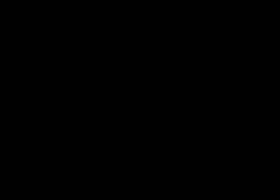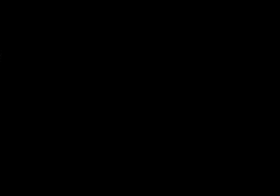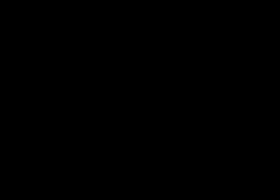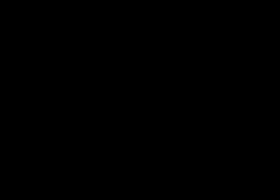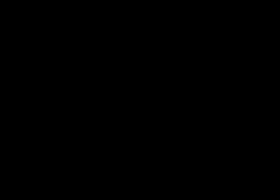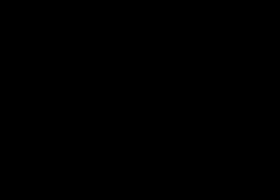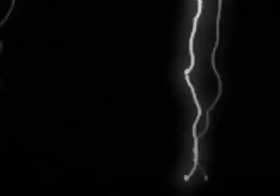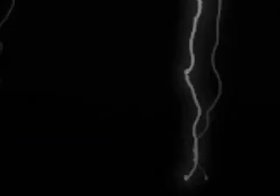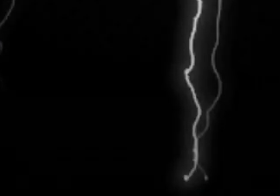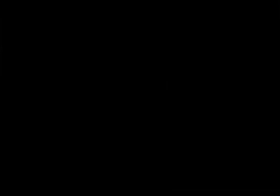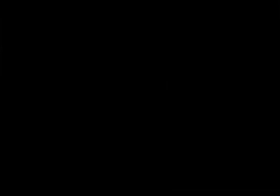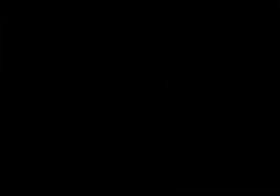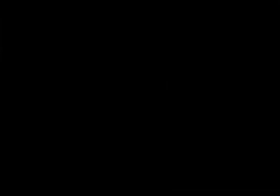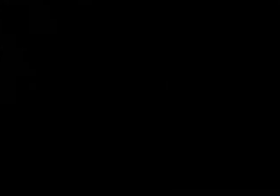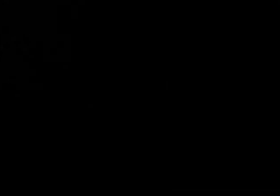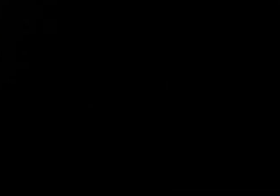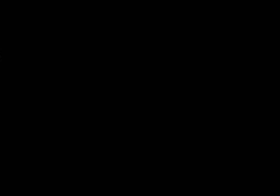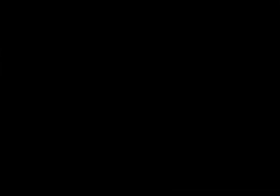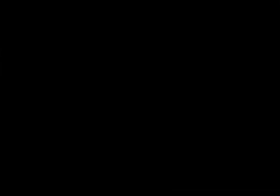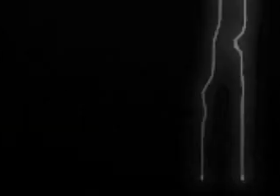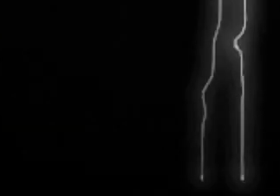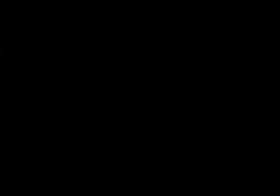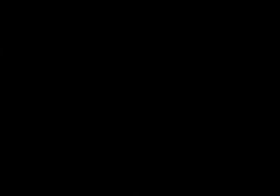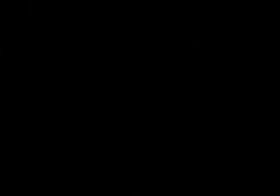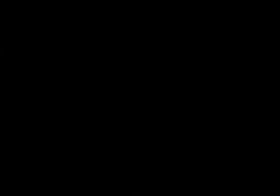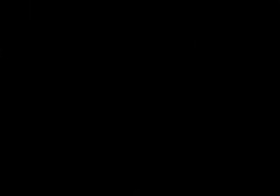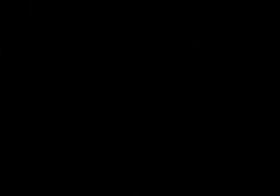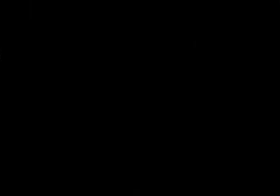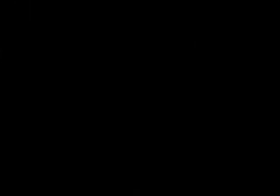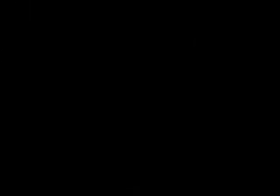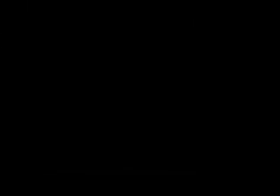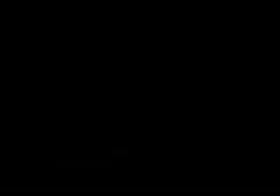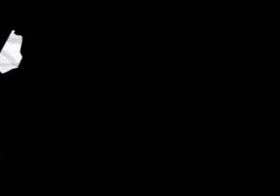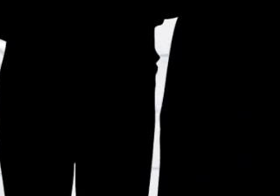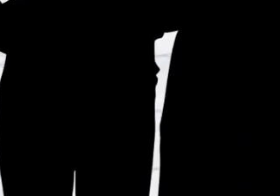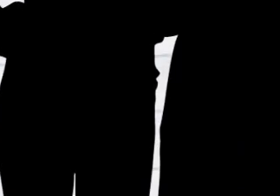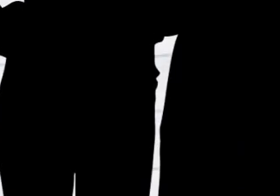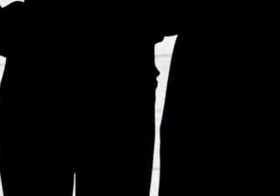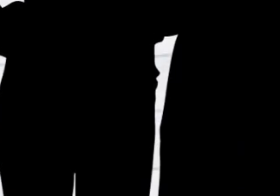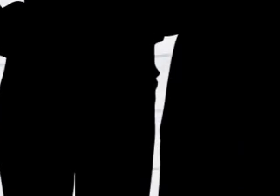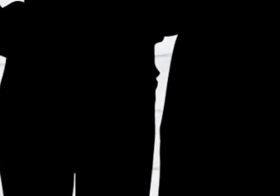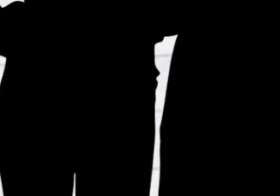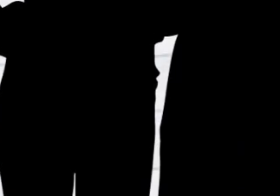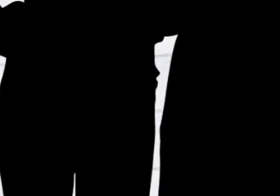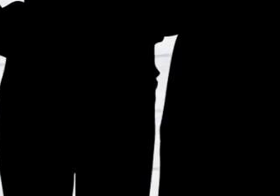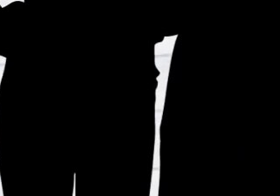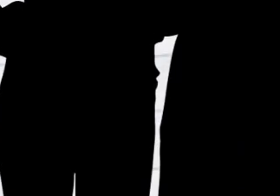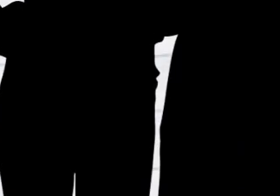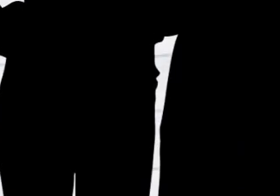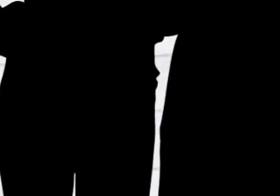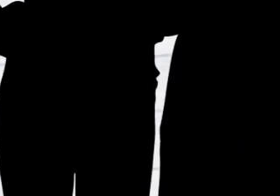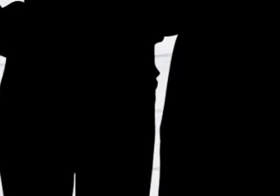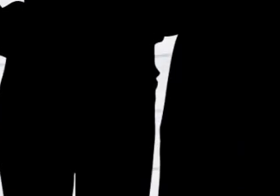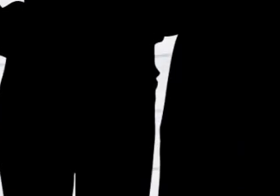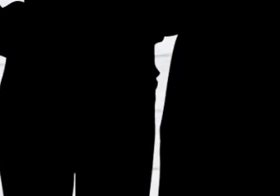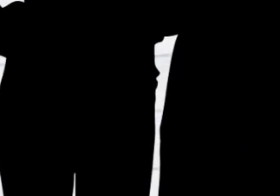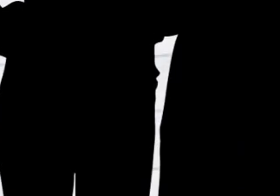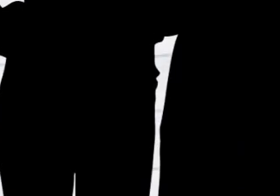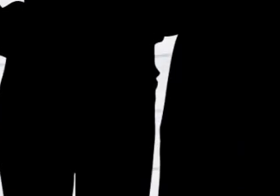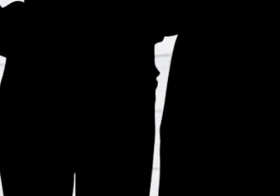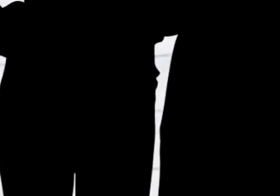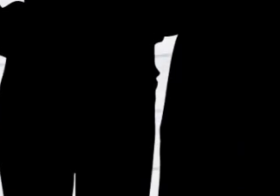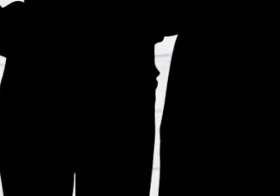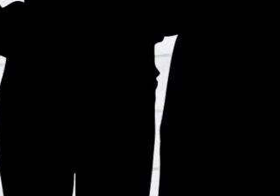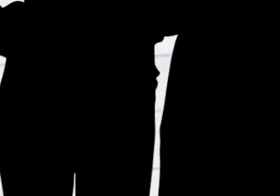be distressing for participants. Participants will be under the age of 18. You will need to get parental consent as well as